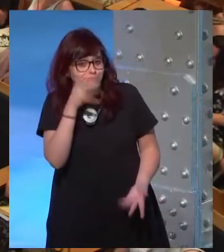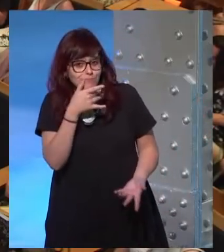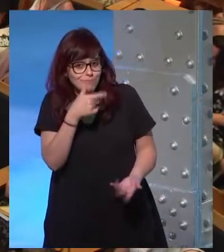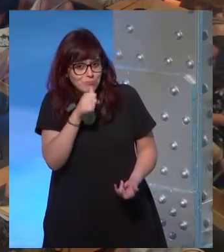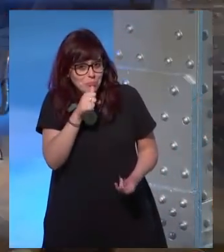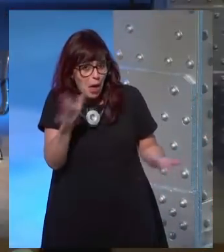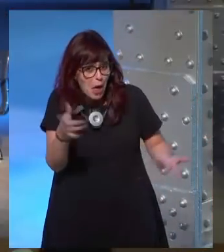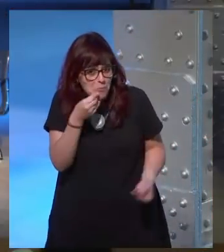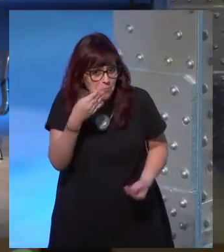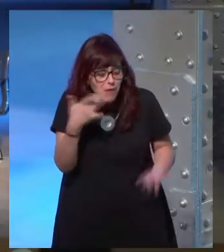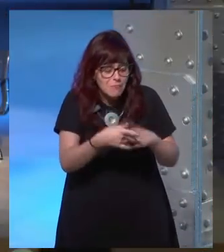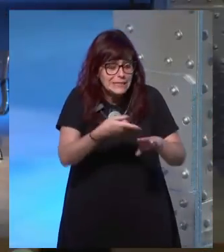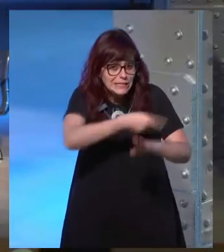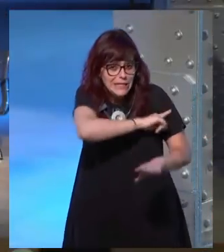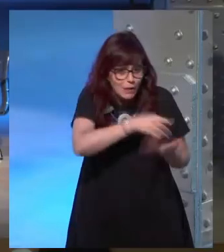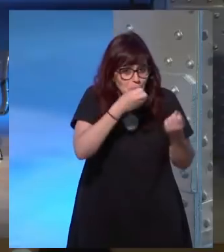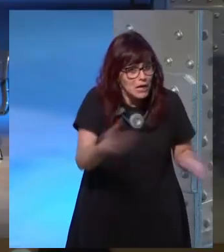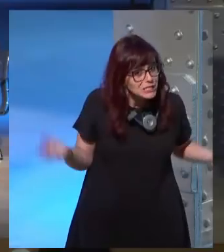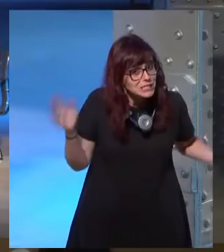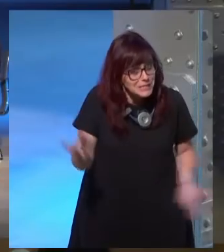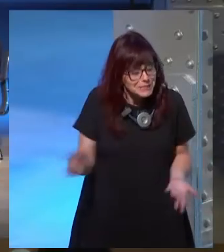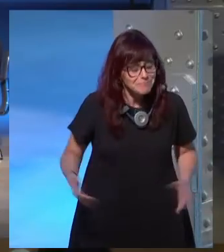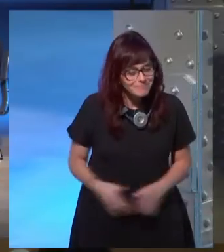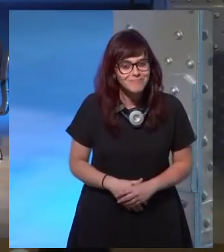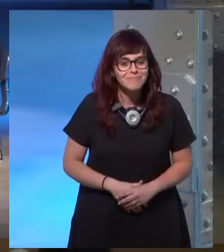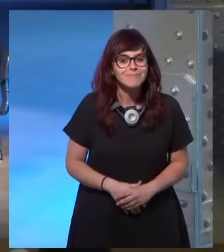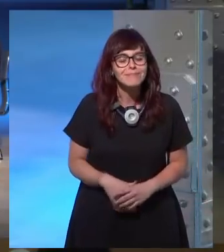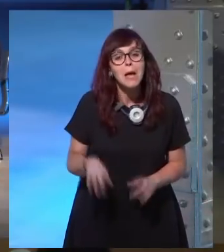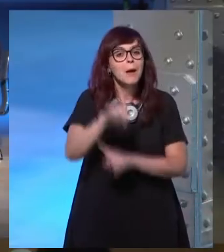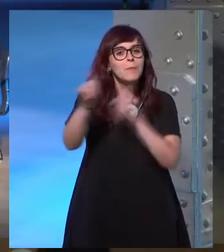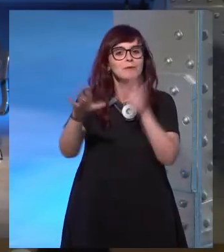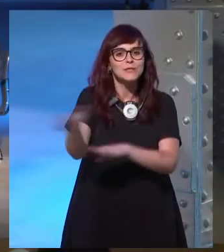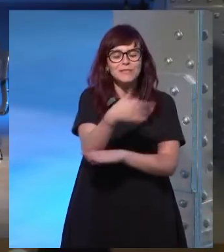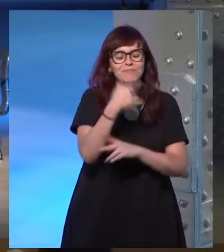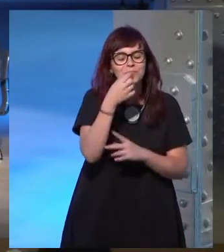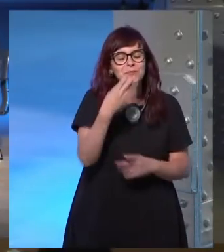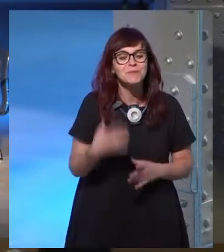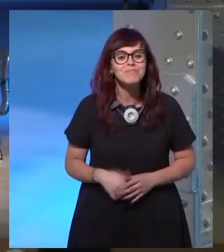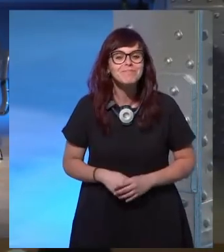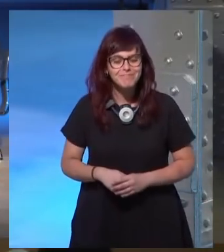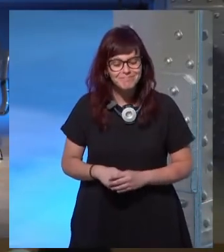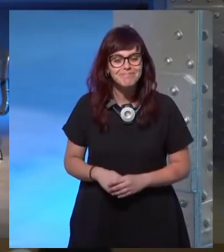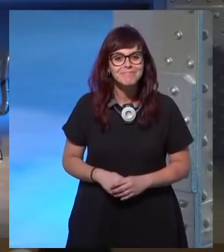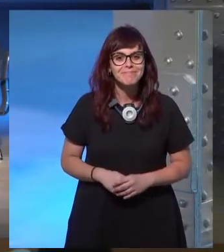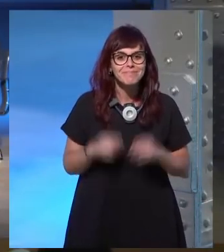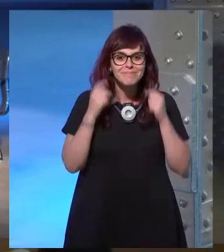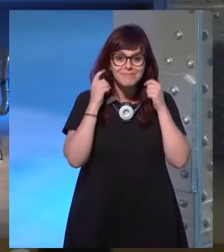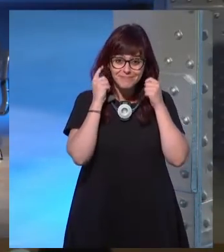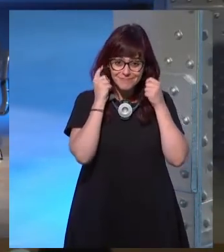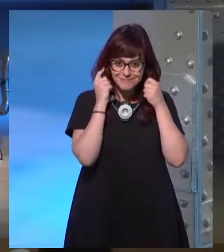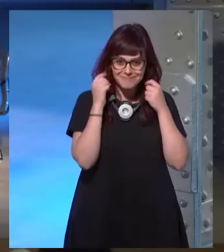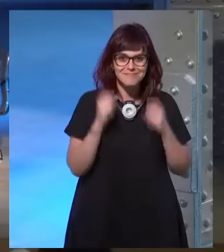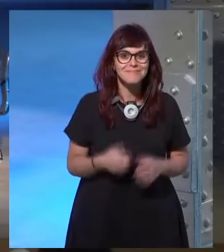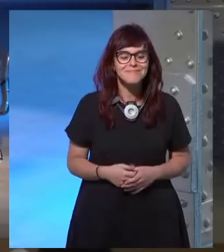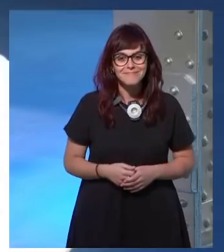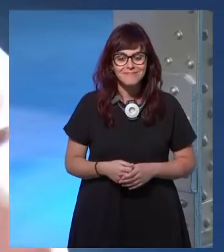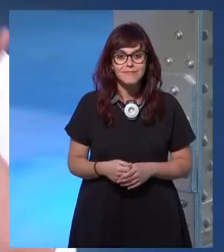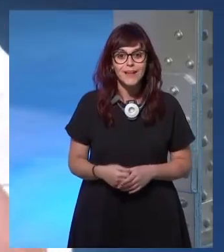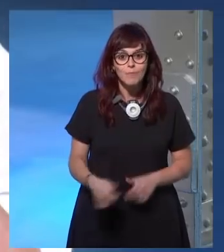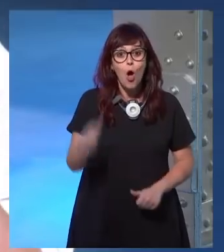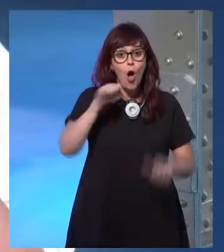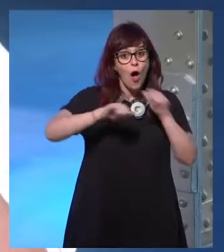But that was mostly post-election. Siguiente pregunta. Next question, please. Yeah,